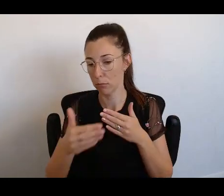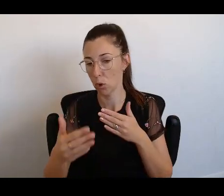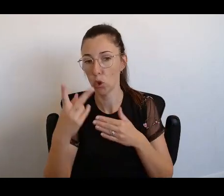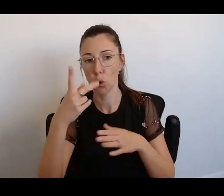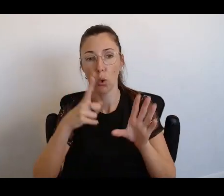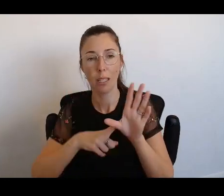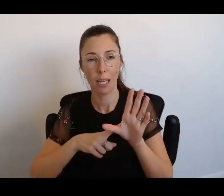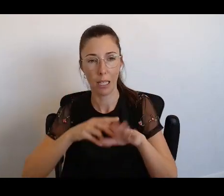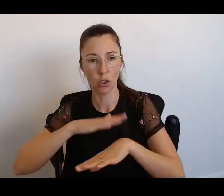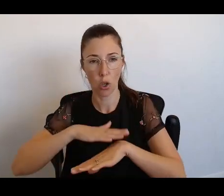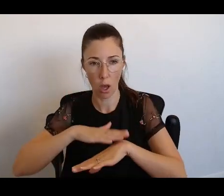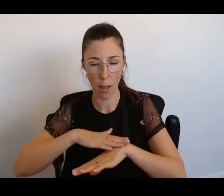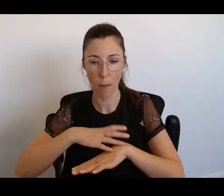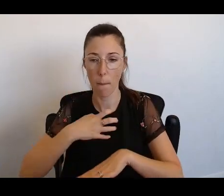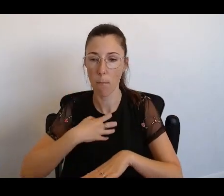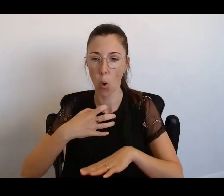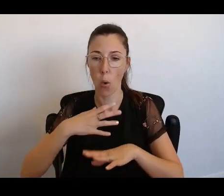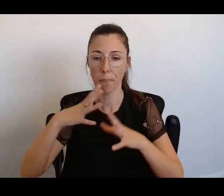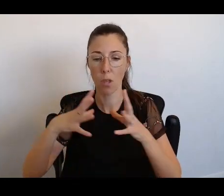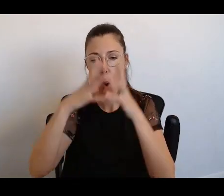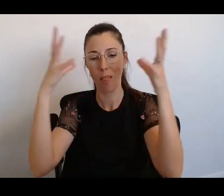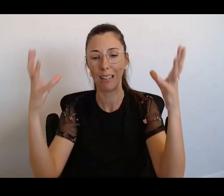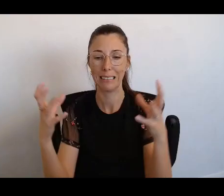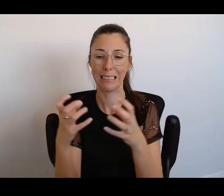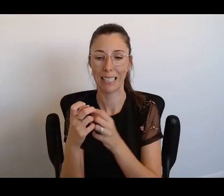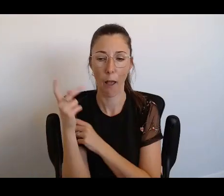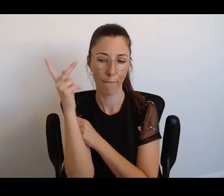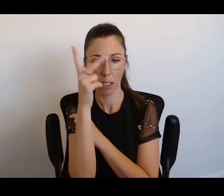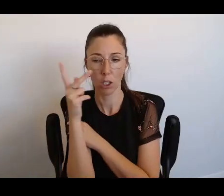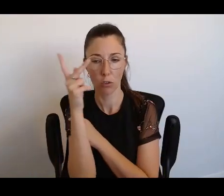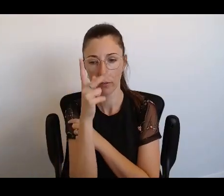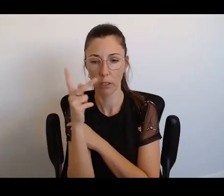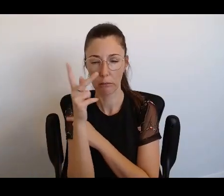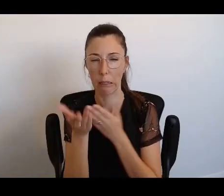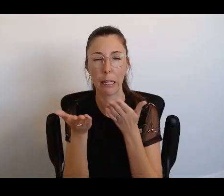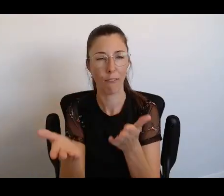holistic philosophical and philanthropic engagement within the art world.